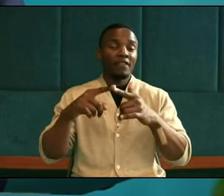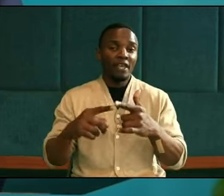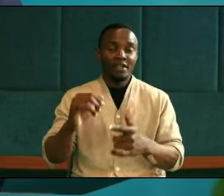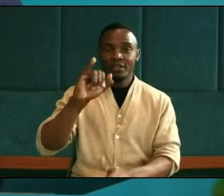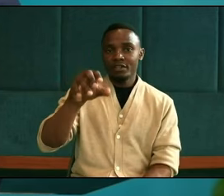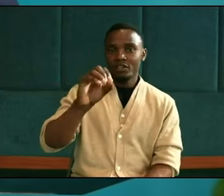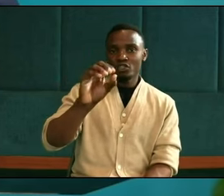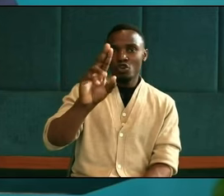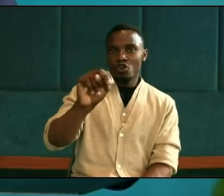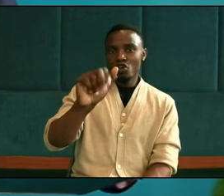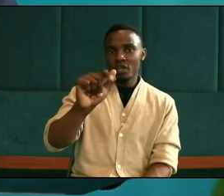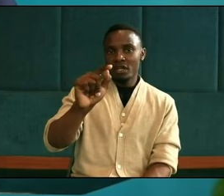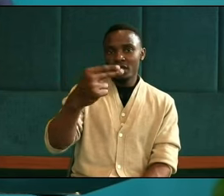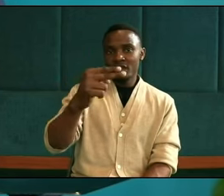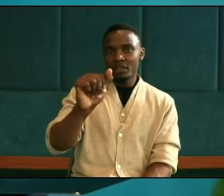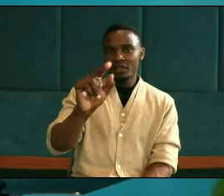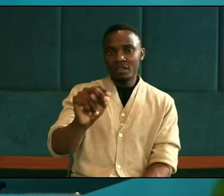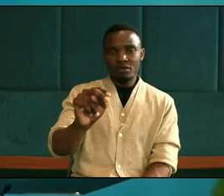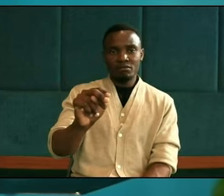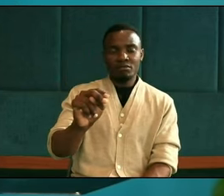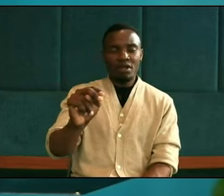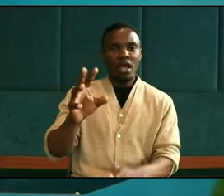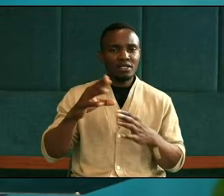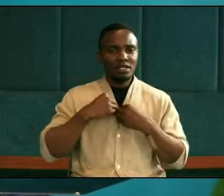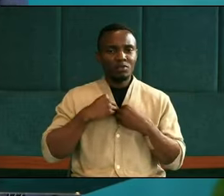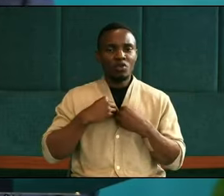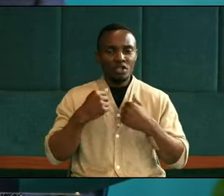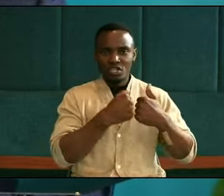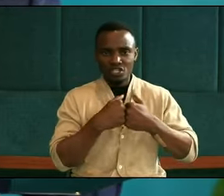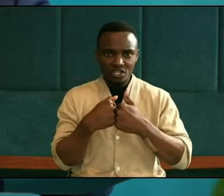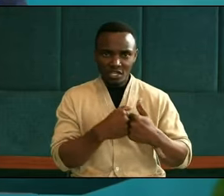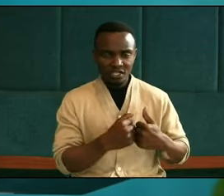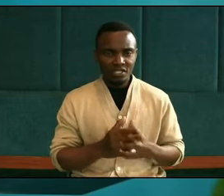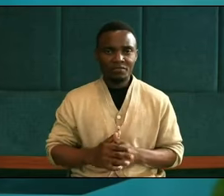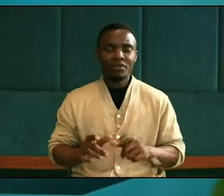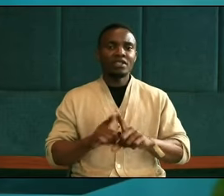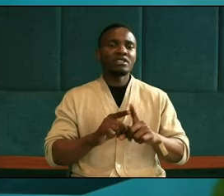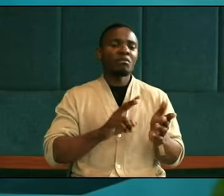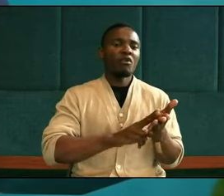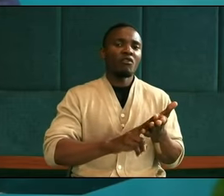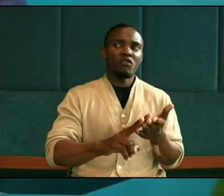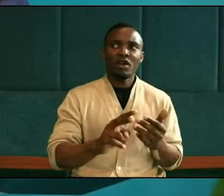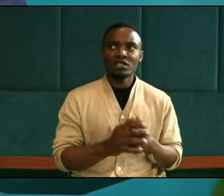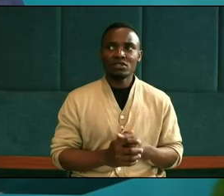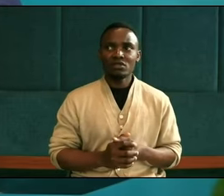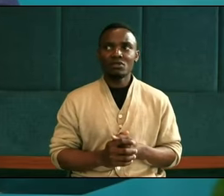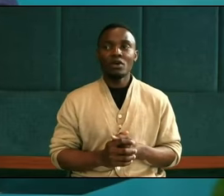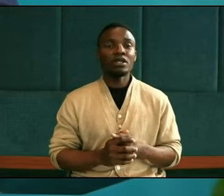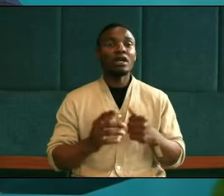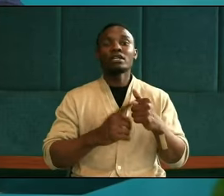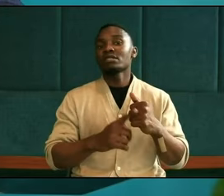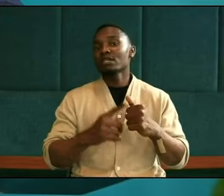Jonathan decides to take the risk. And when you go down to verse 6, he says, the word of God says,